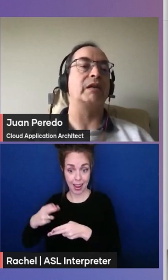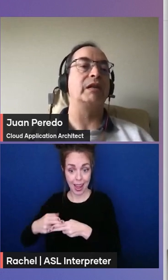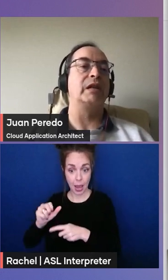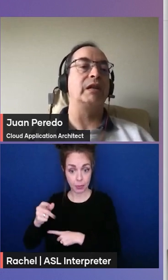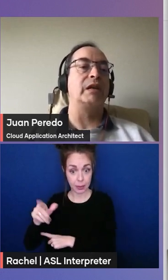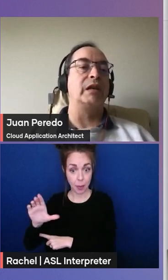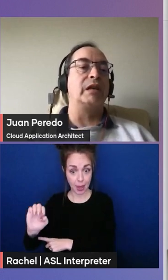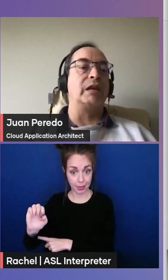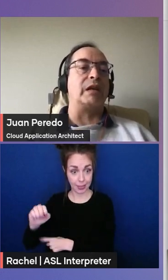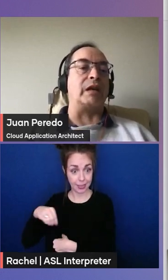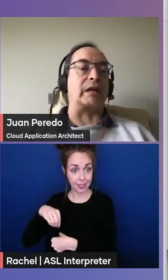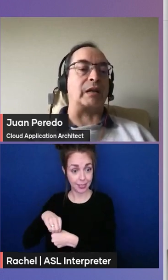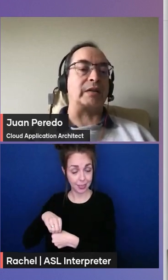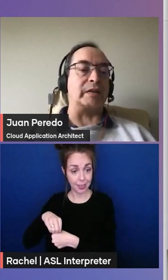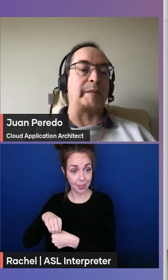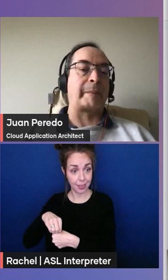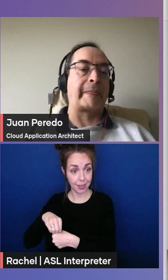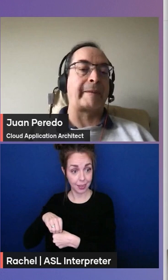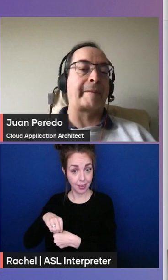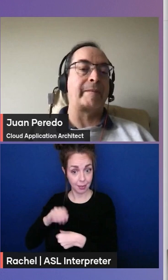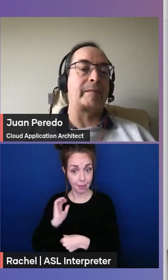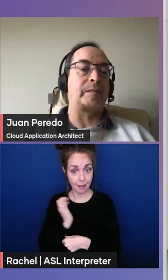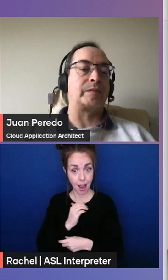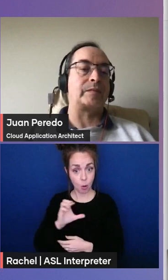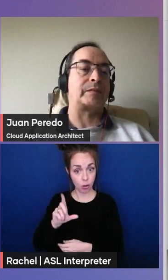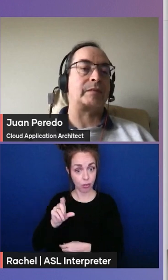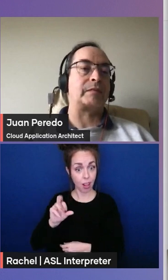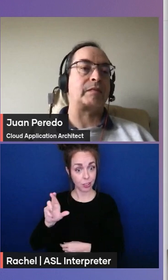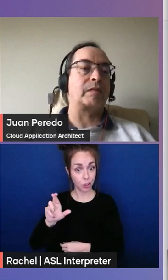our cluster.